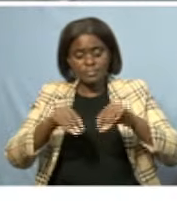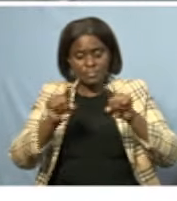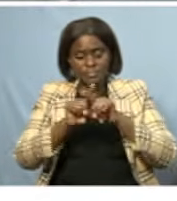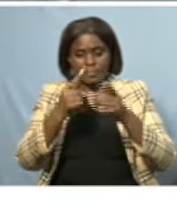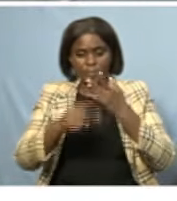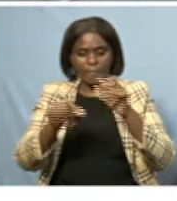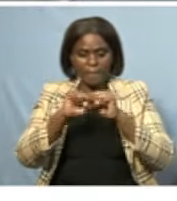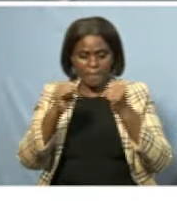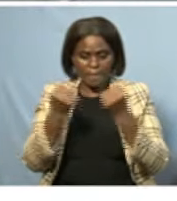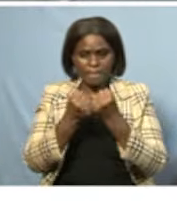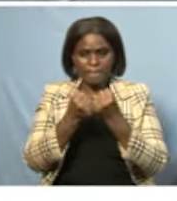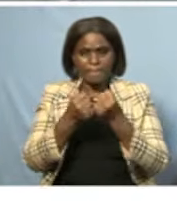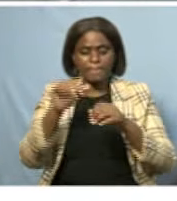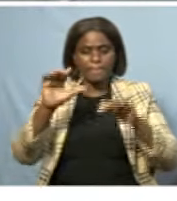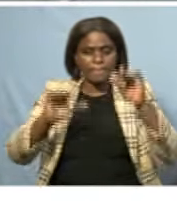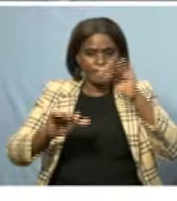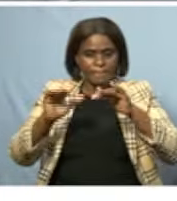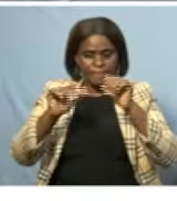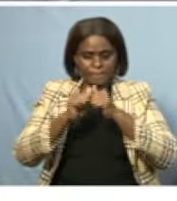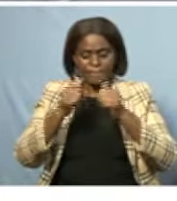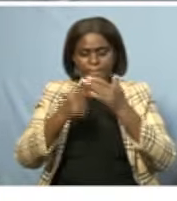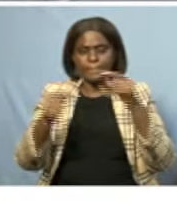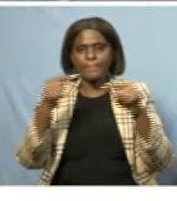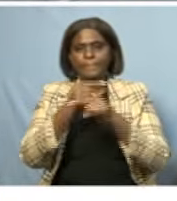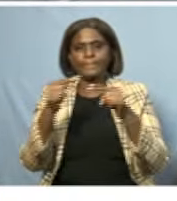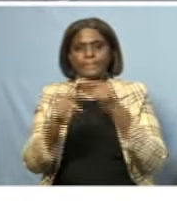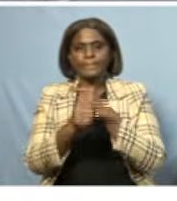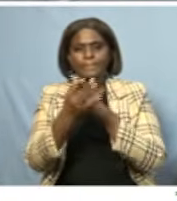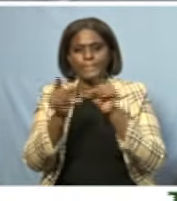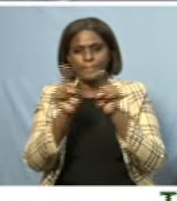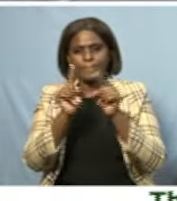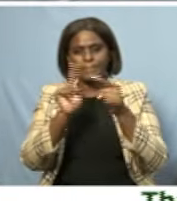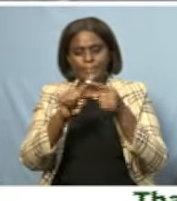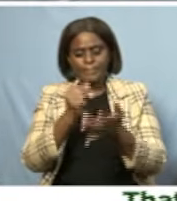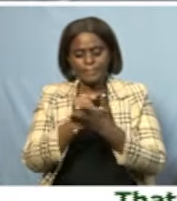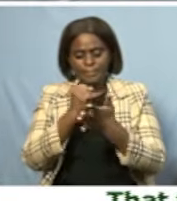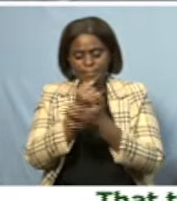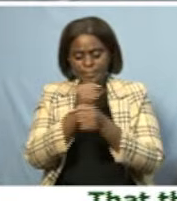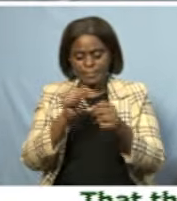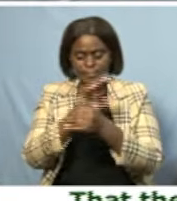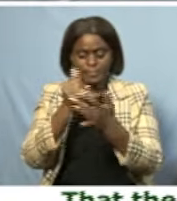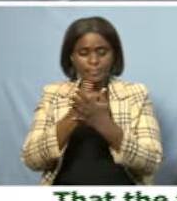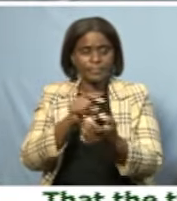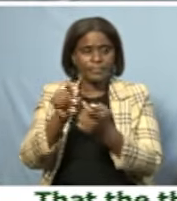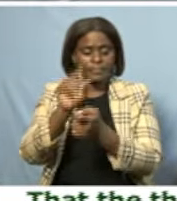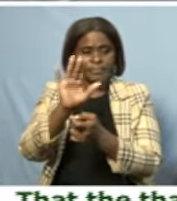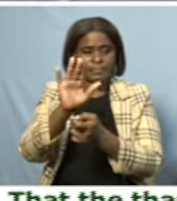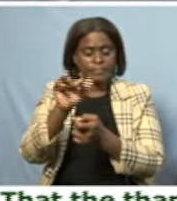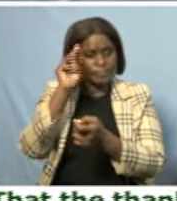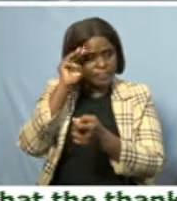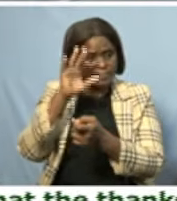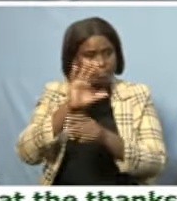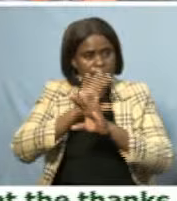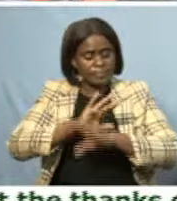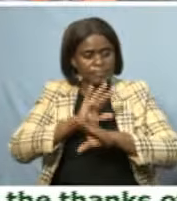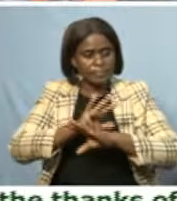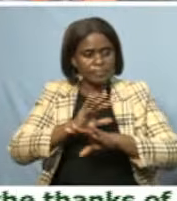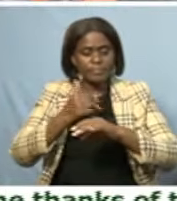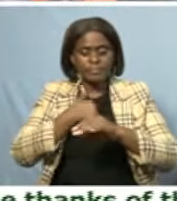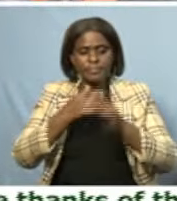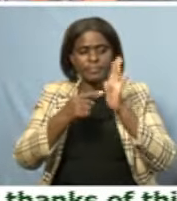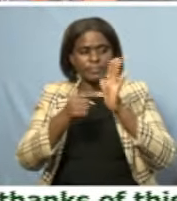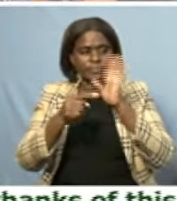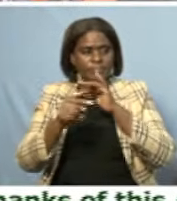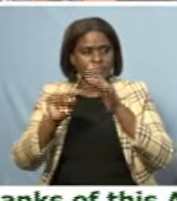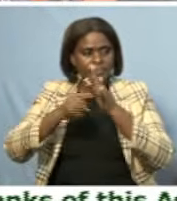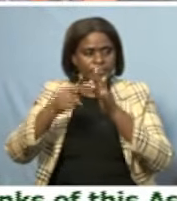and social inequality and conflict. To address such challenges as a nation... Honorable Minister, there is an